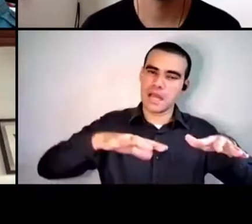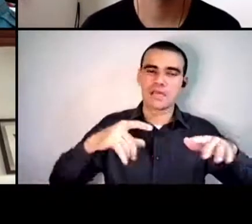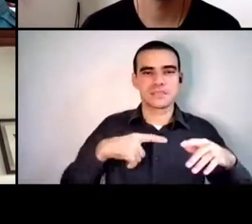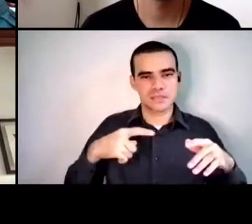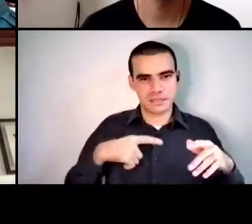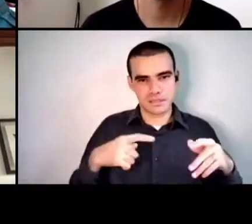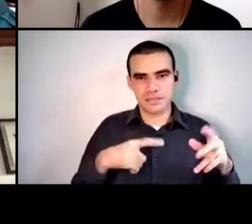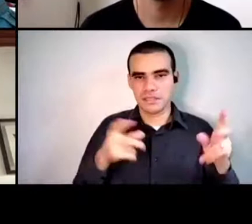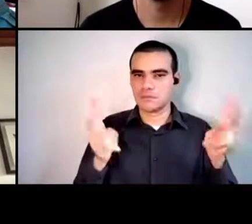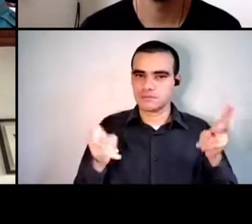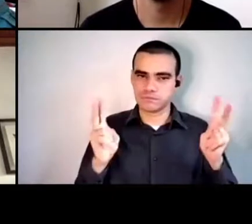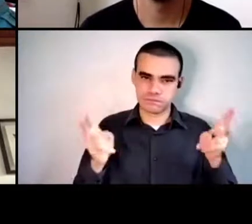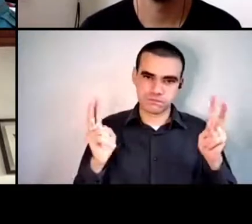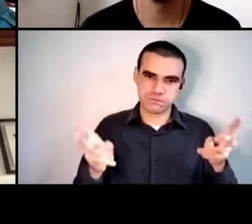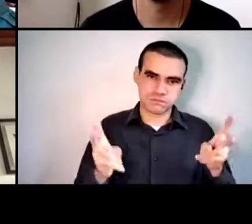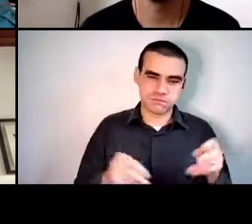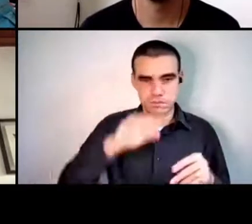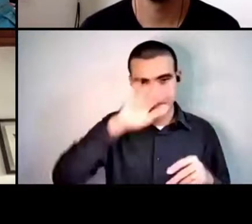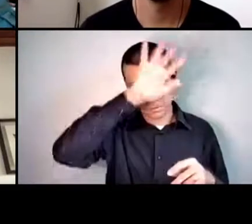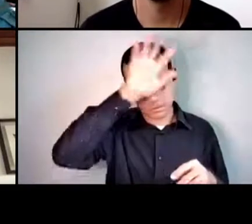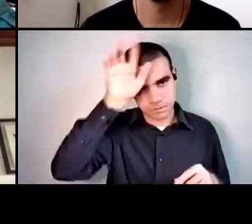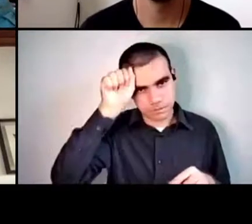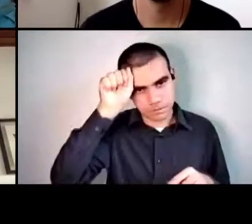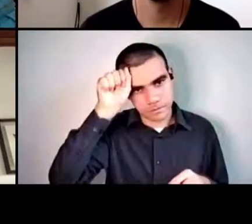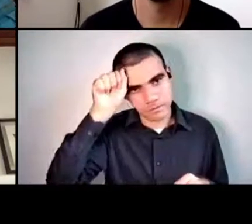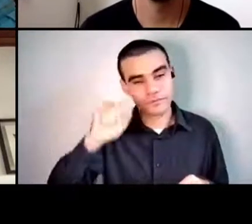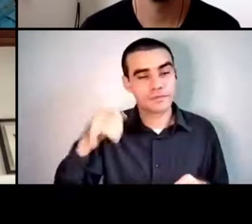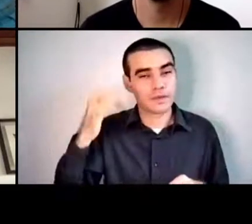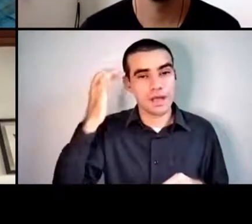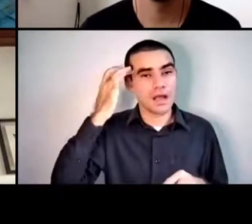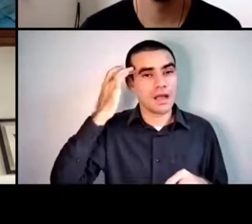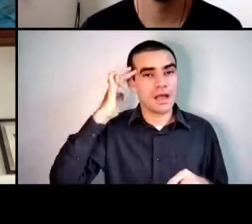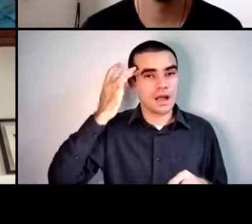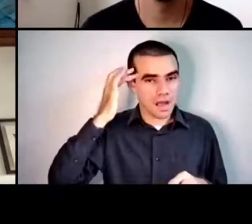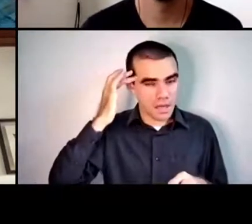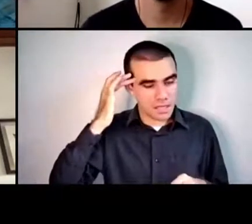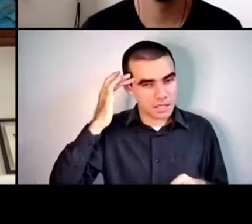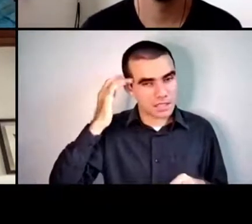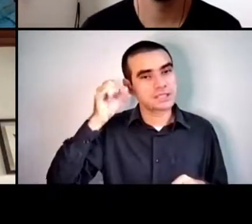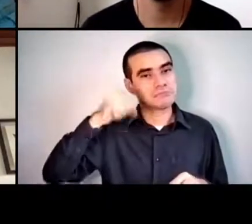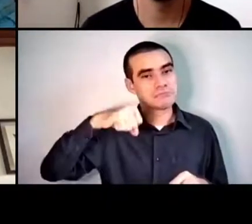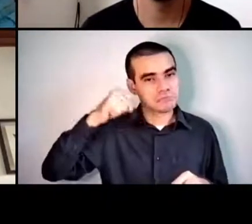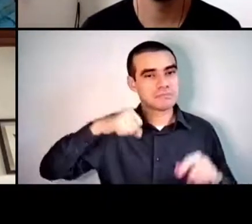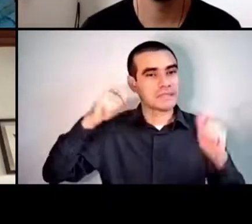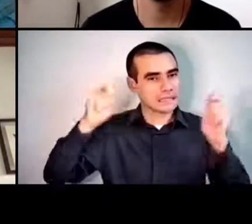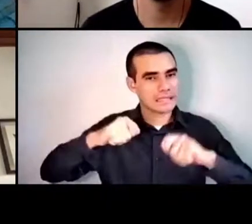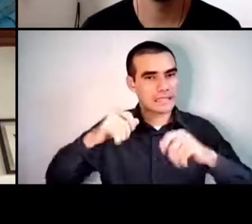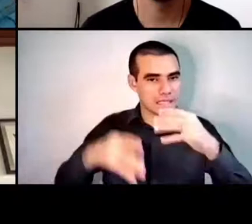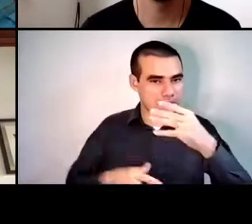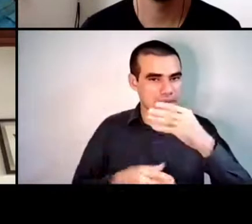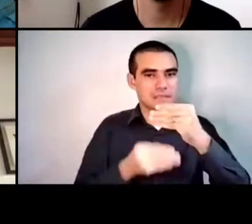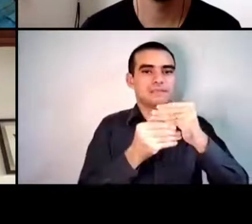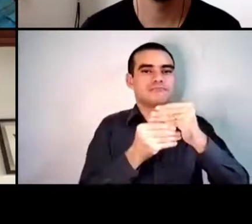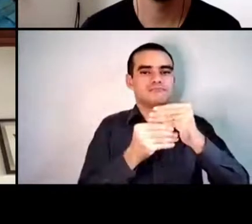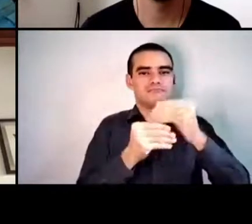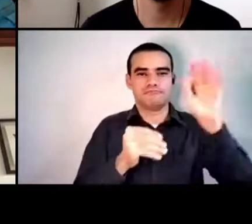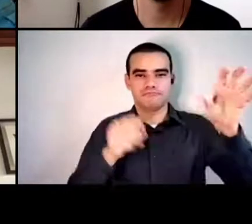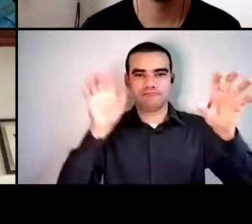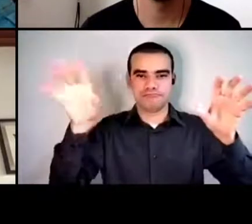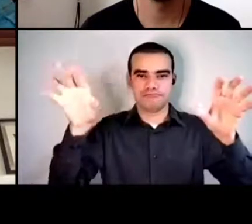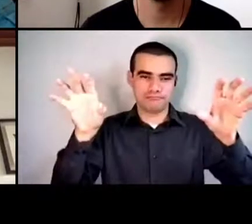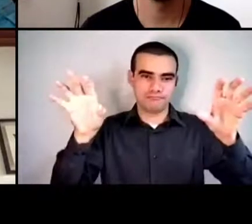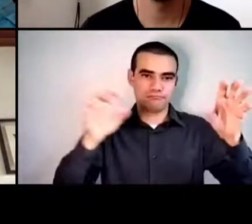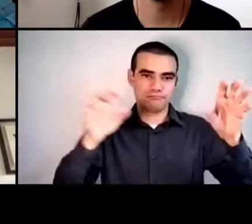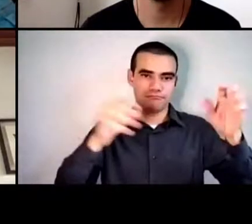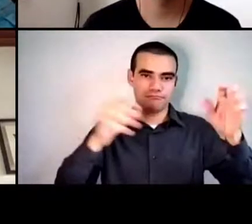And we have space for the gems that we have in the Amazon. So I think the answer is yes, we can have these two things